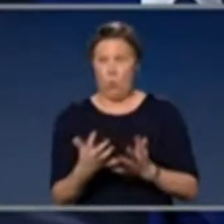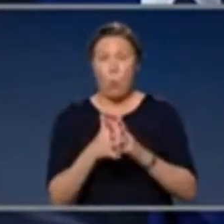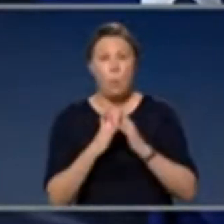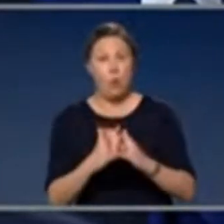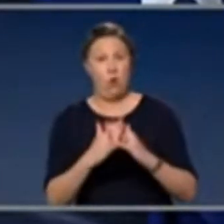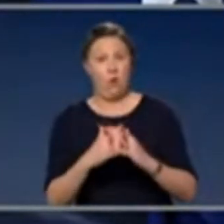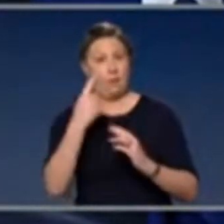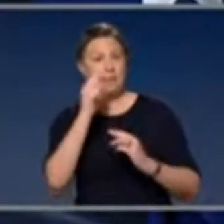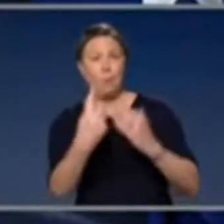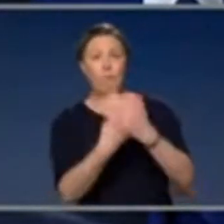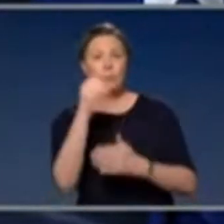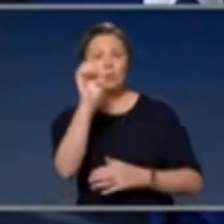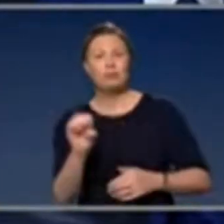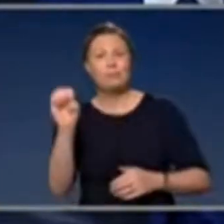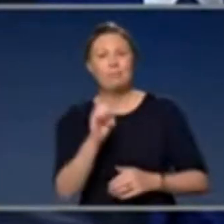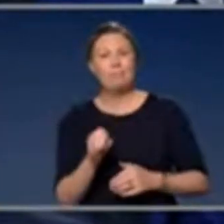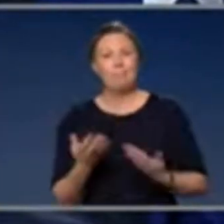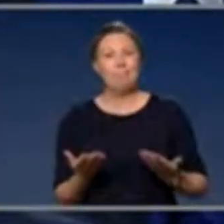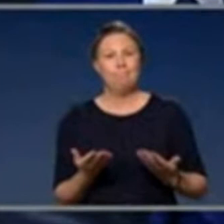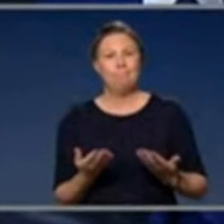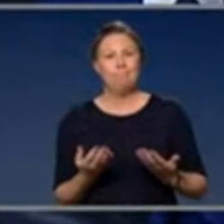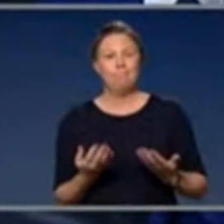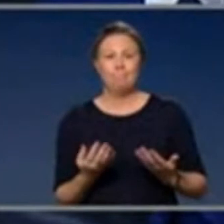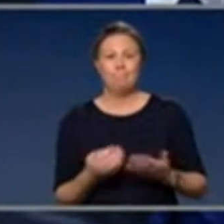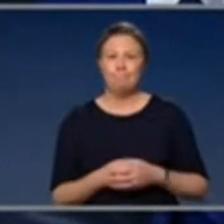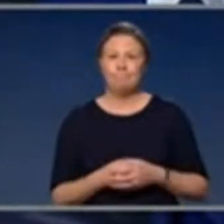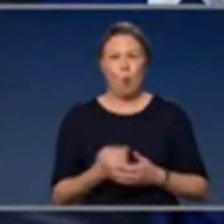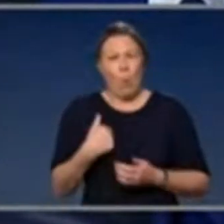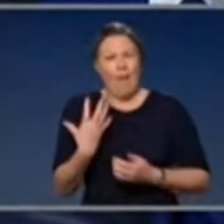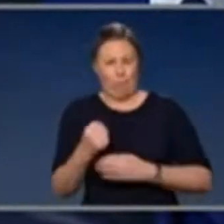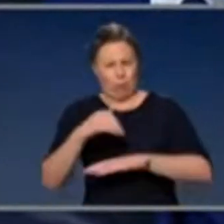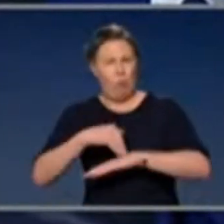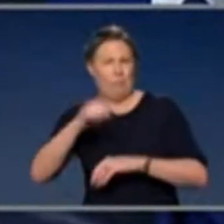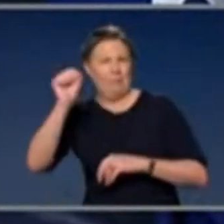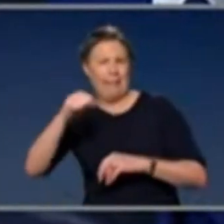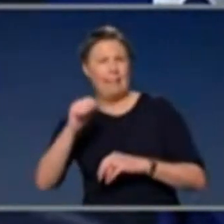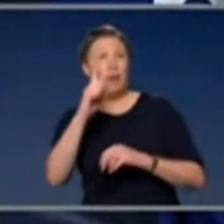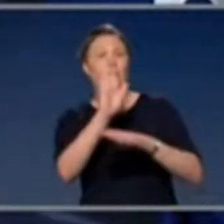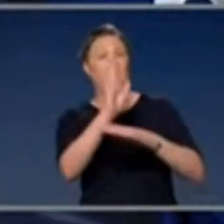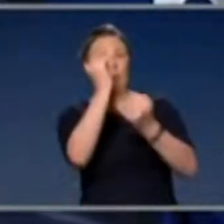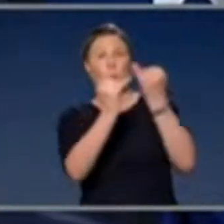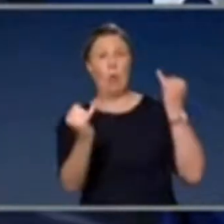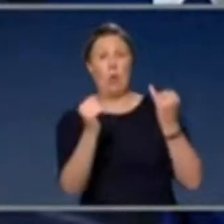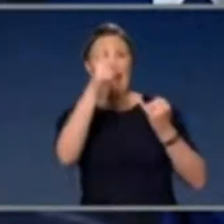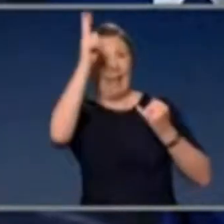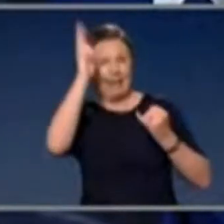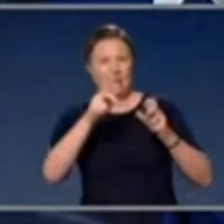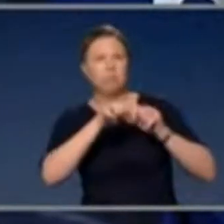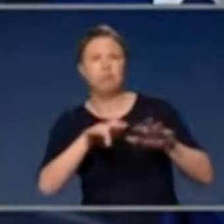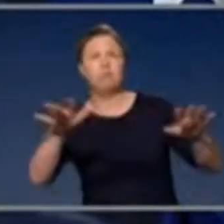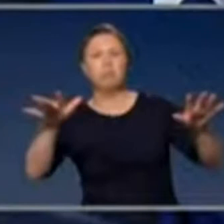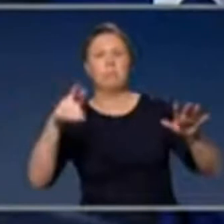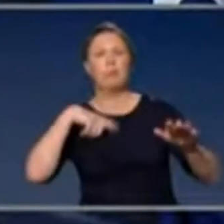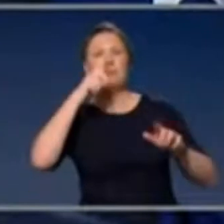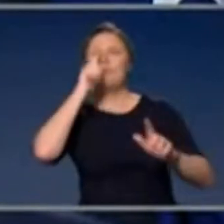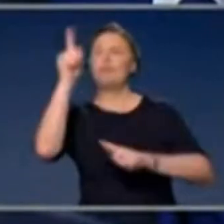been borne out that that is not one problem that we have at the moment, that we have a few others and we'll deal with those. But I think, yes, we have to live